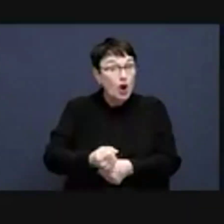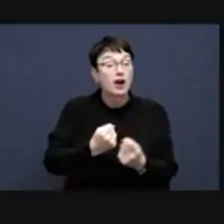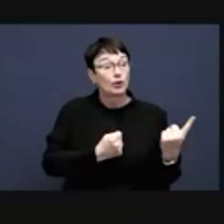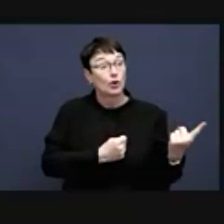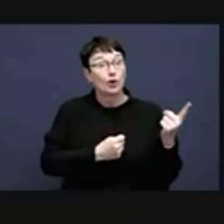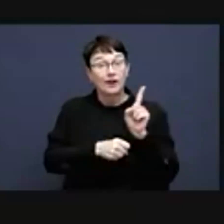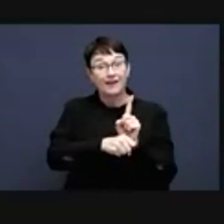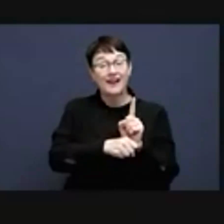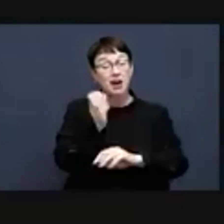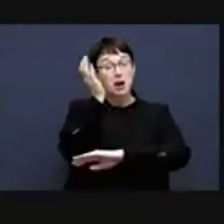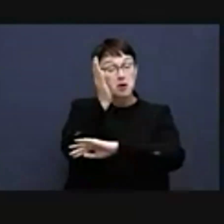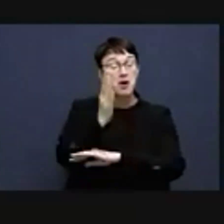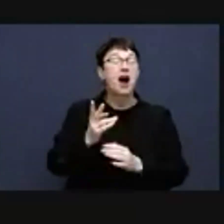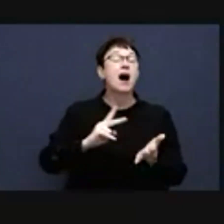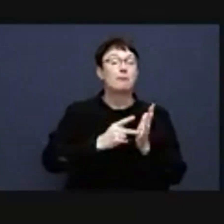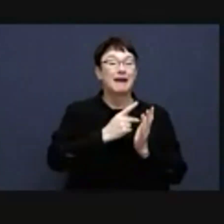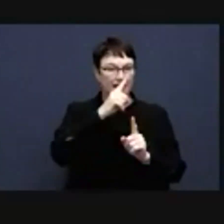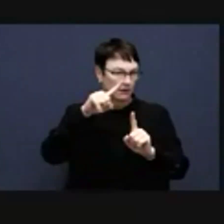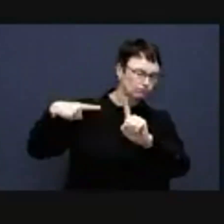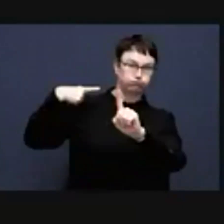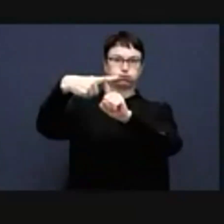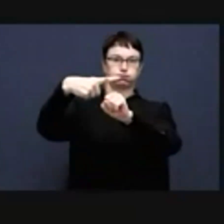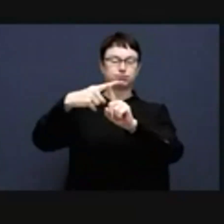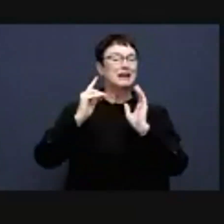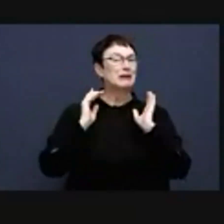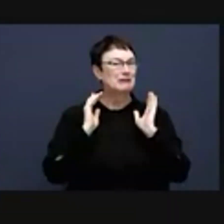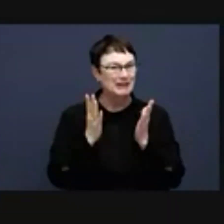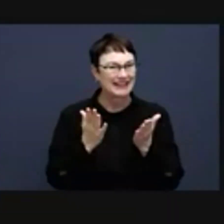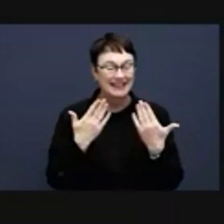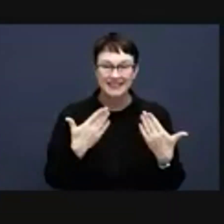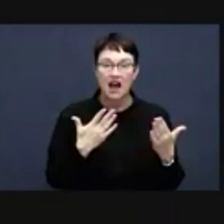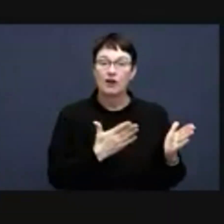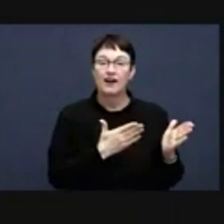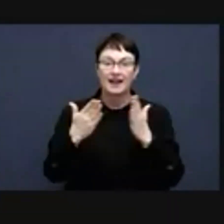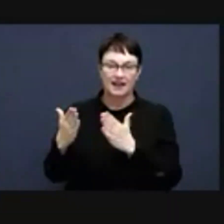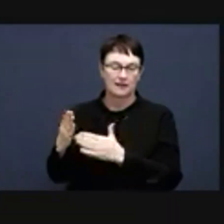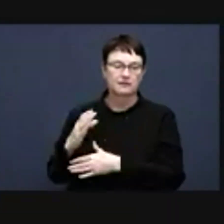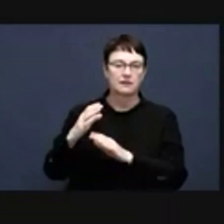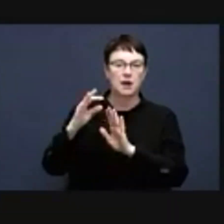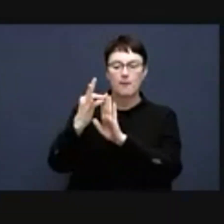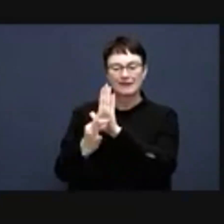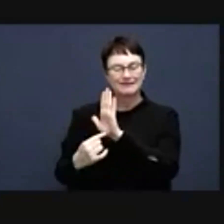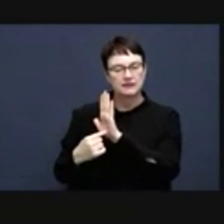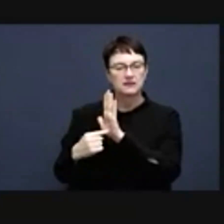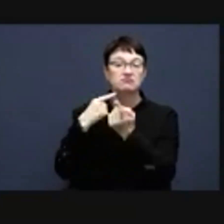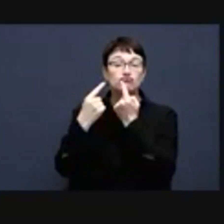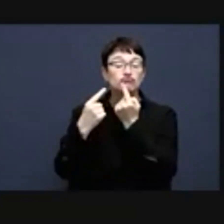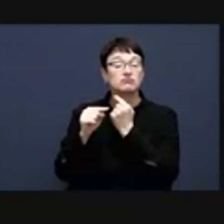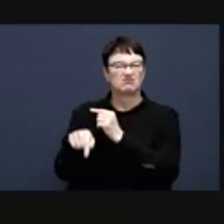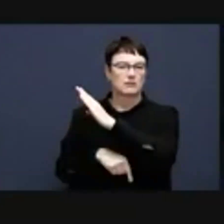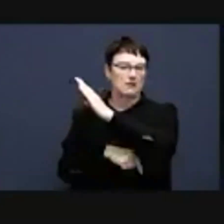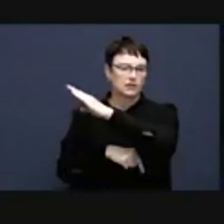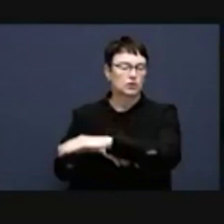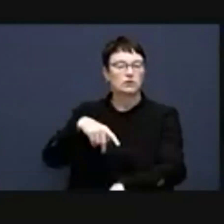year. Okay, so I leave the policy part to Catherine then, but thank you for being here and thank you for collaborating and making sure that